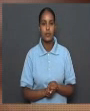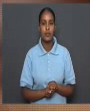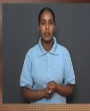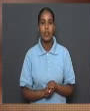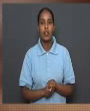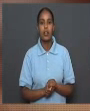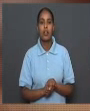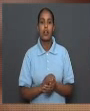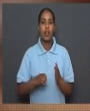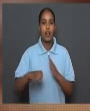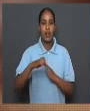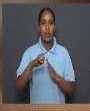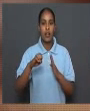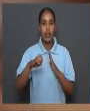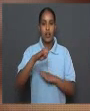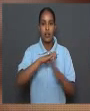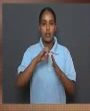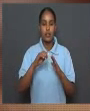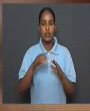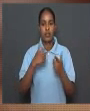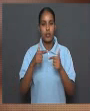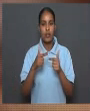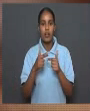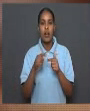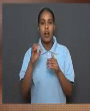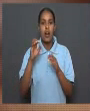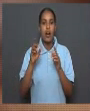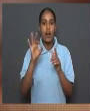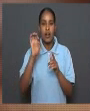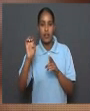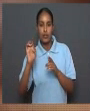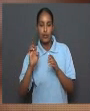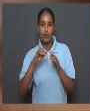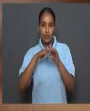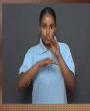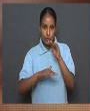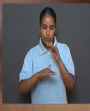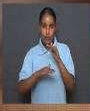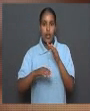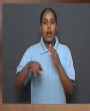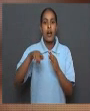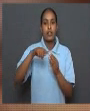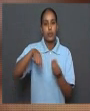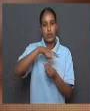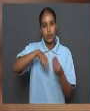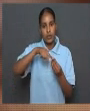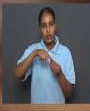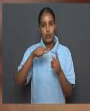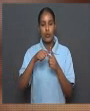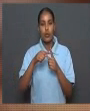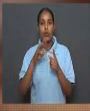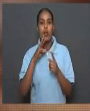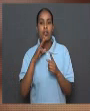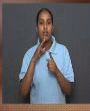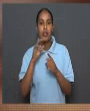The electrons that are given up by iron reduce the atmospheric oxygen to water at